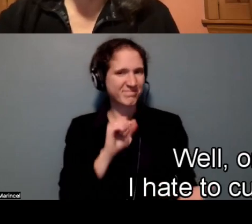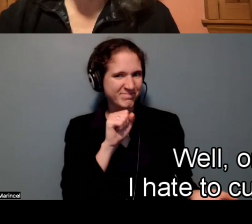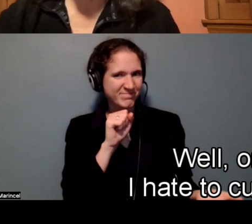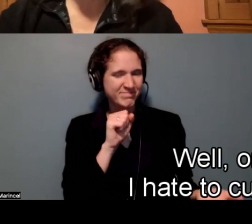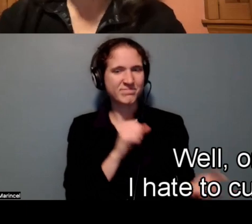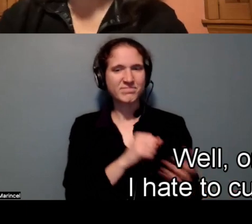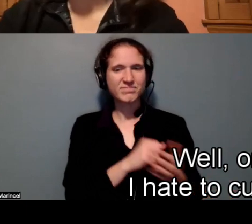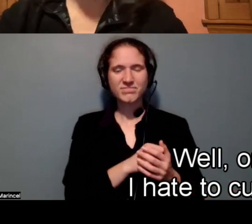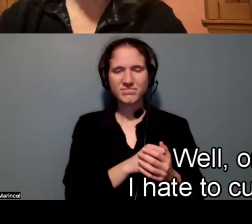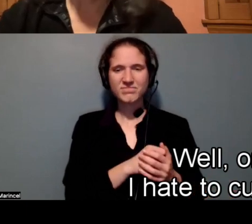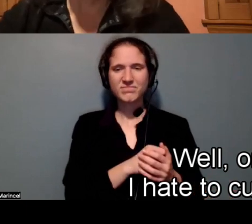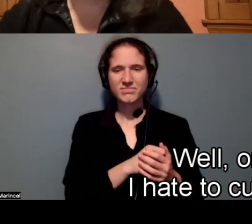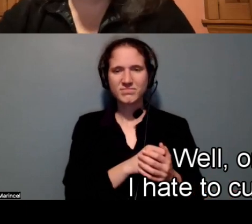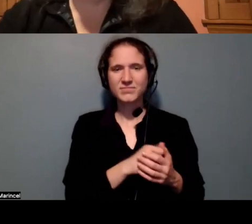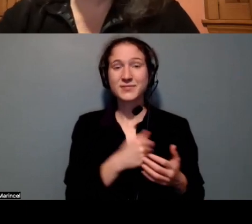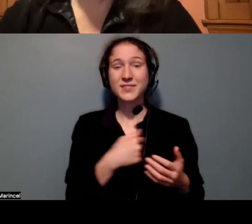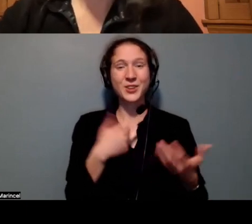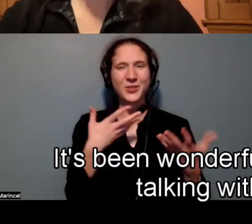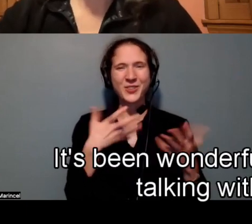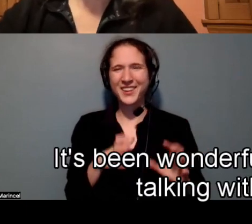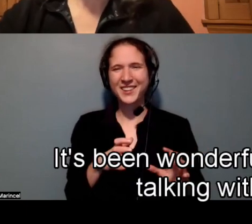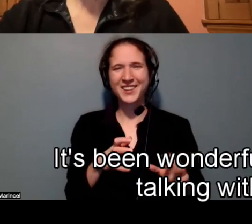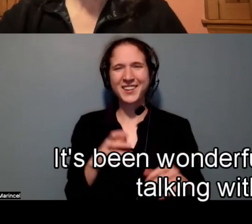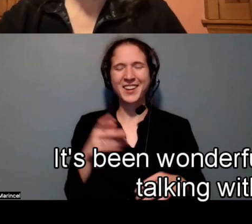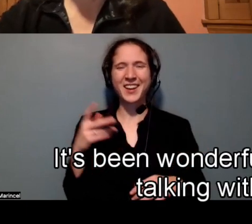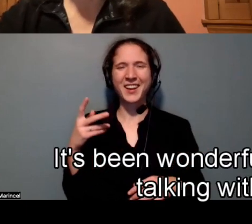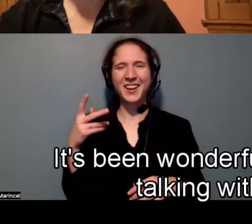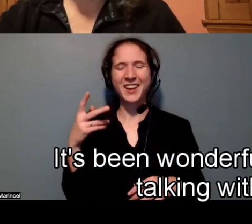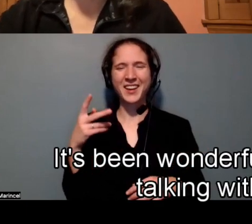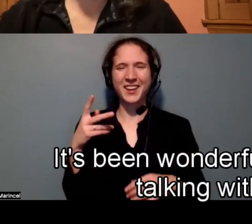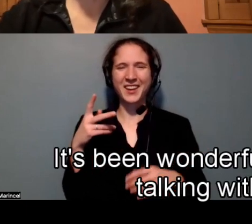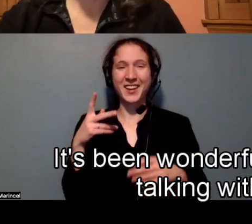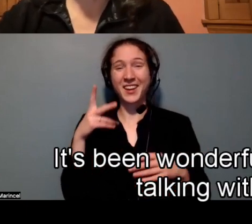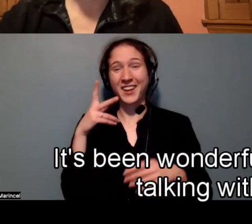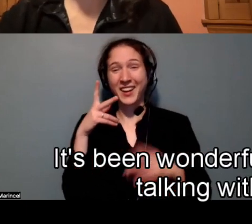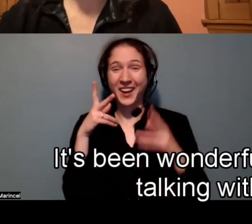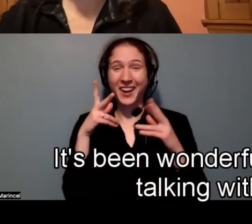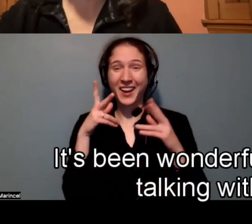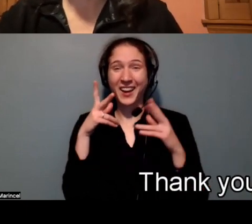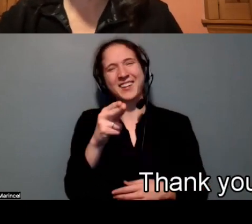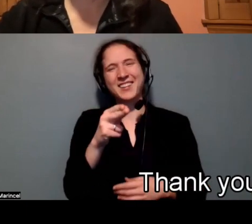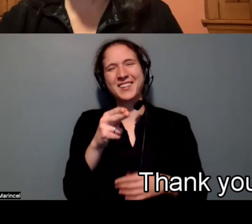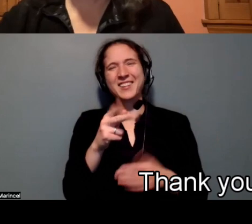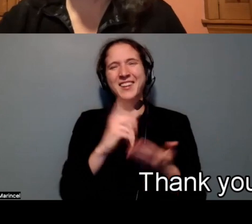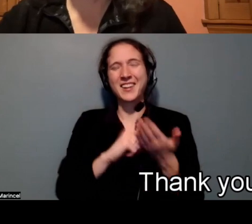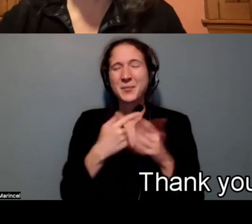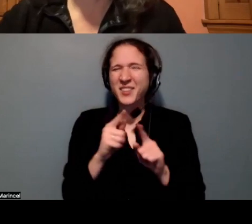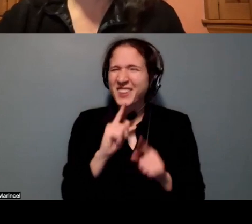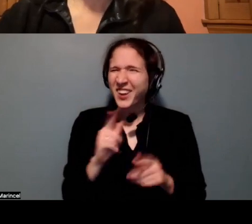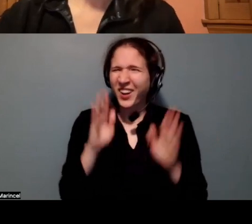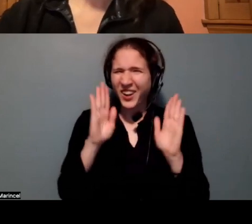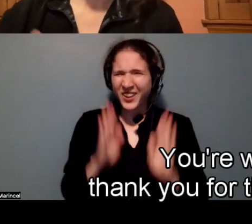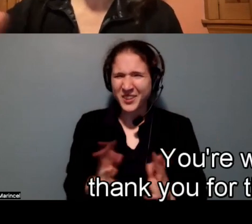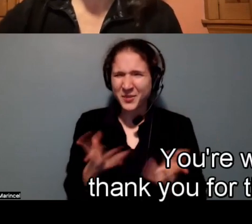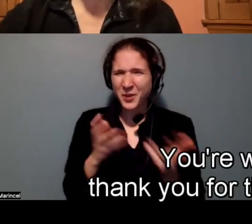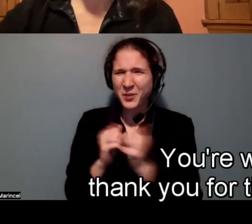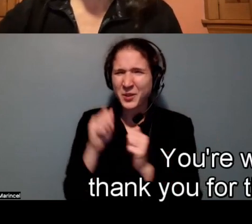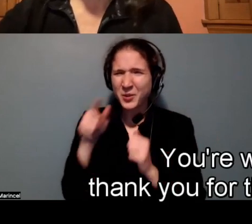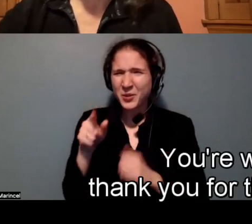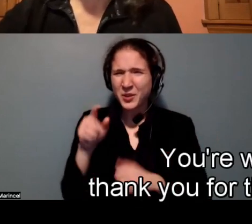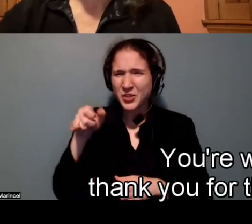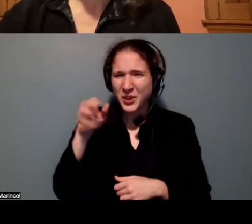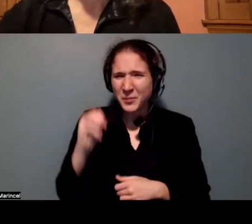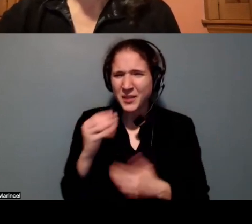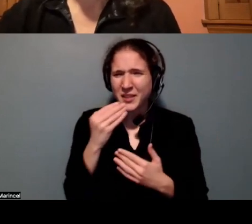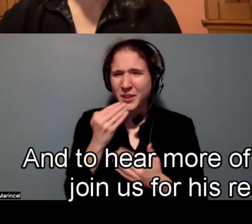Well, on this, I hate to cut this short, but it's been wonderful and fascinating talking with you, Jim. Thank you so much. You're welcome. Thanks for